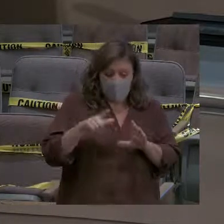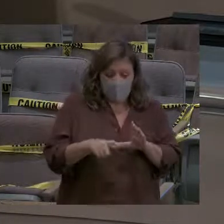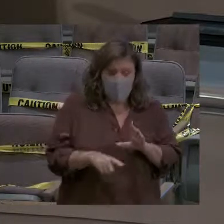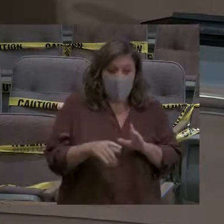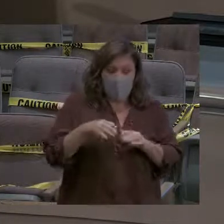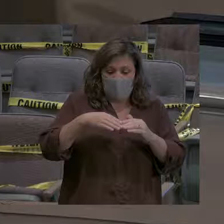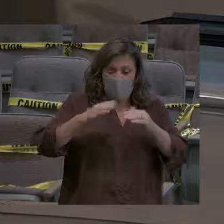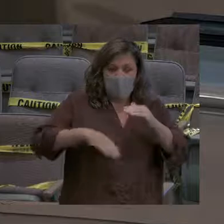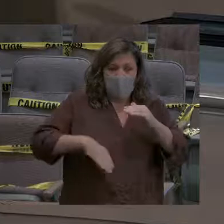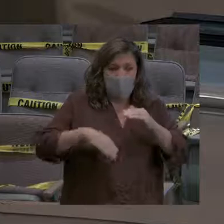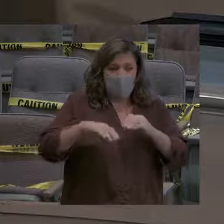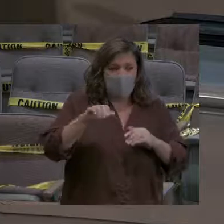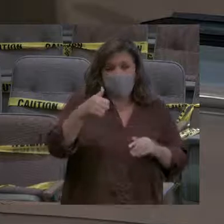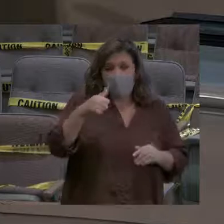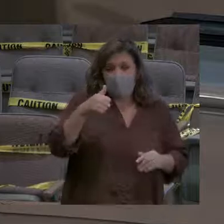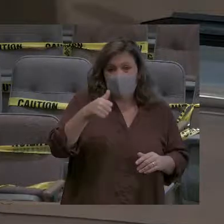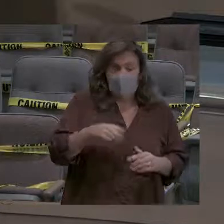single